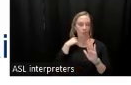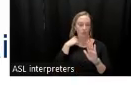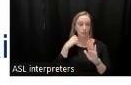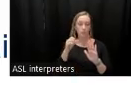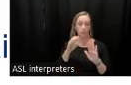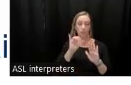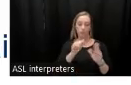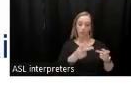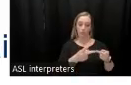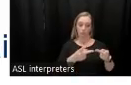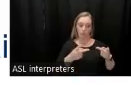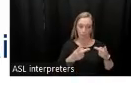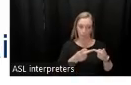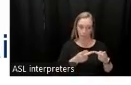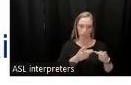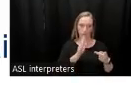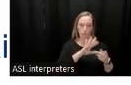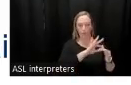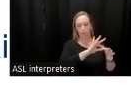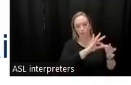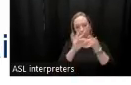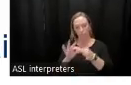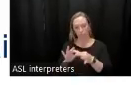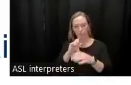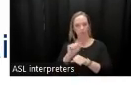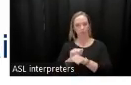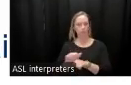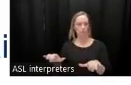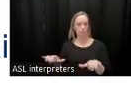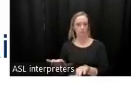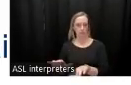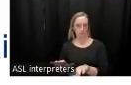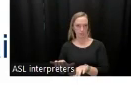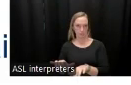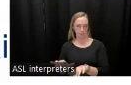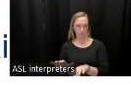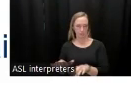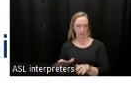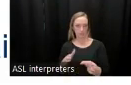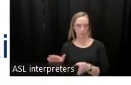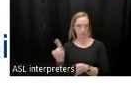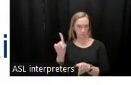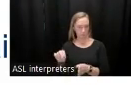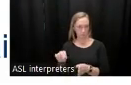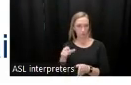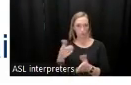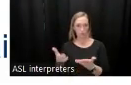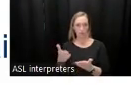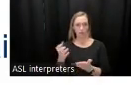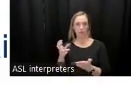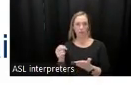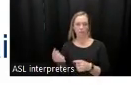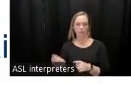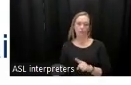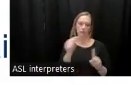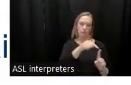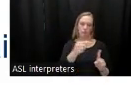location to the actual activities that you'll do. So you might even point back to different